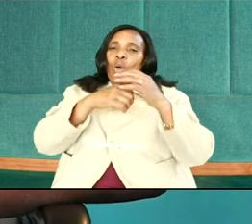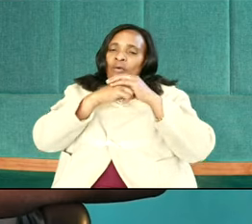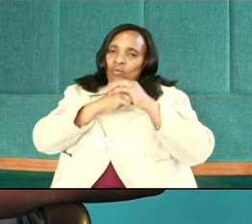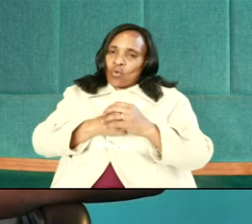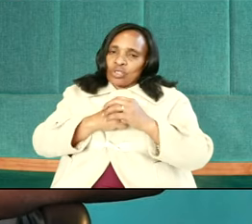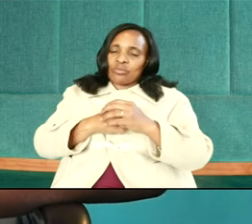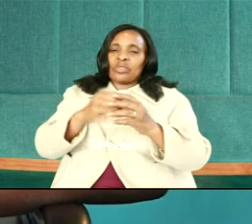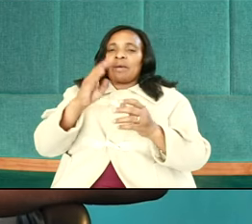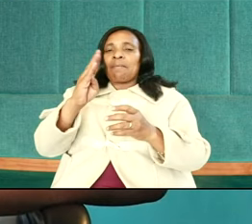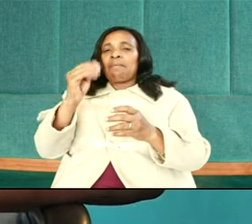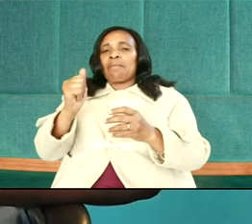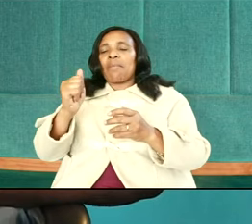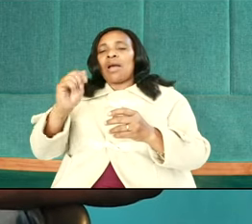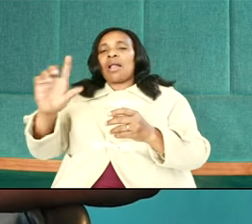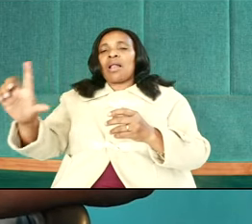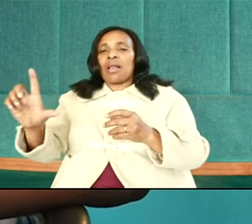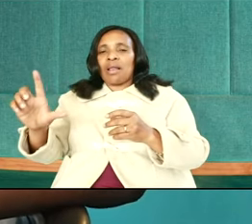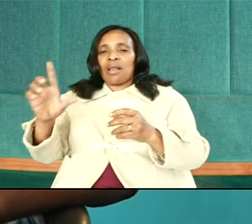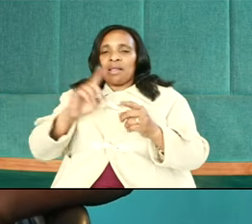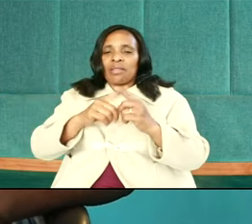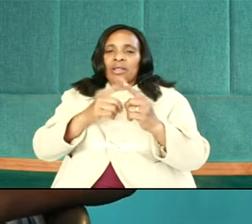those whose mouths have not kissed him."